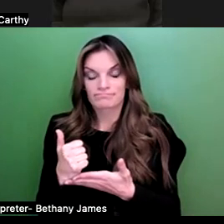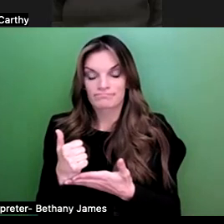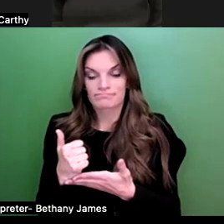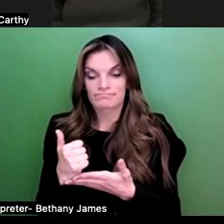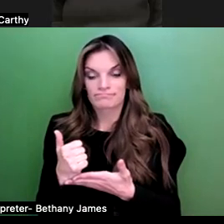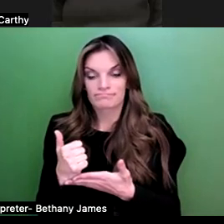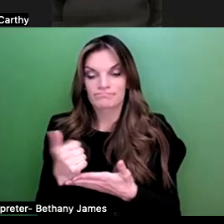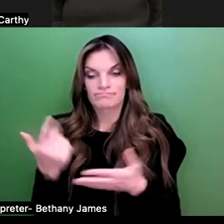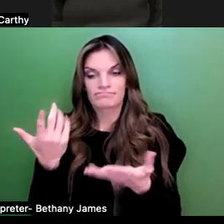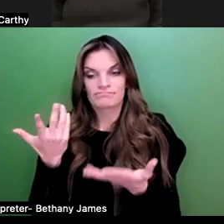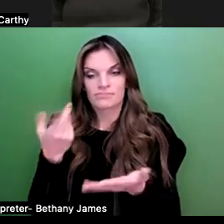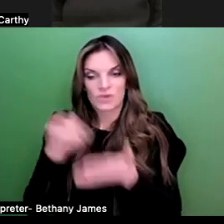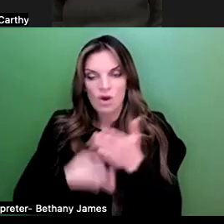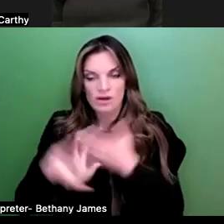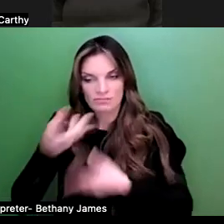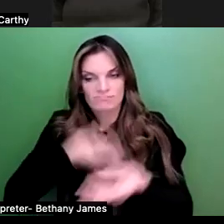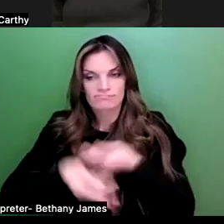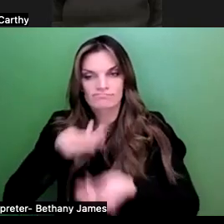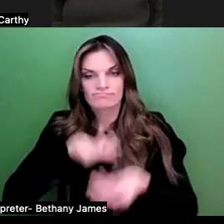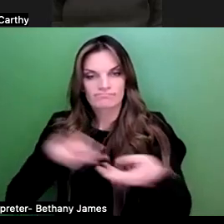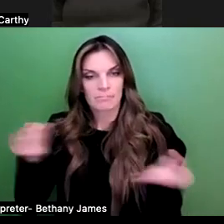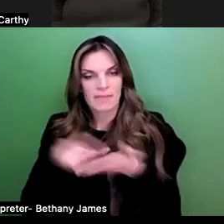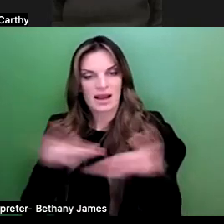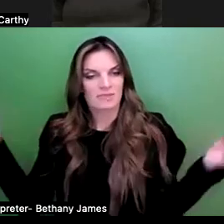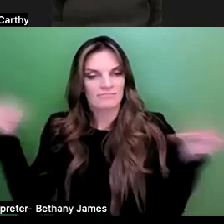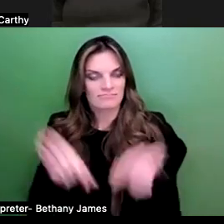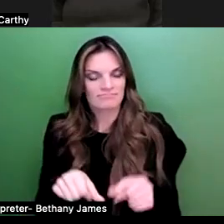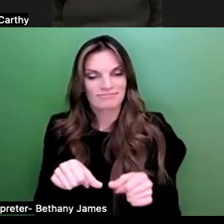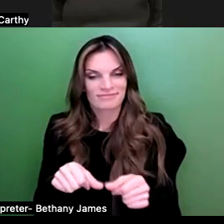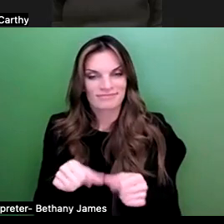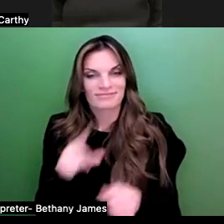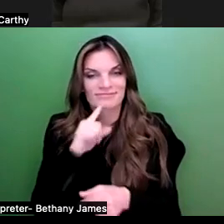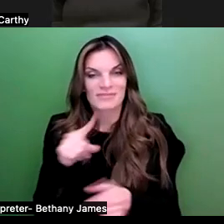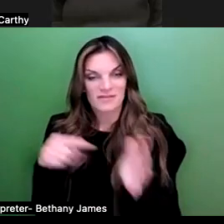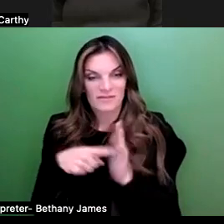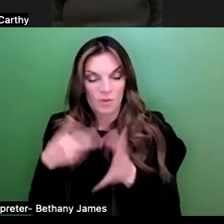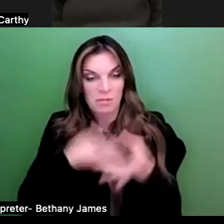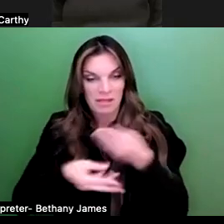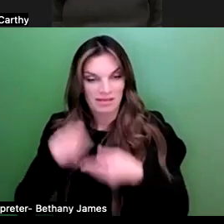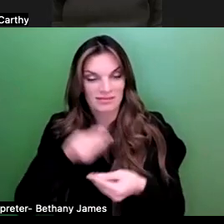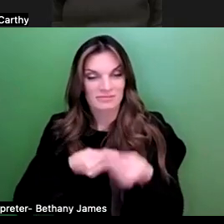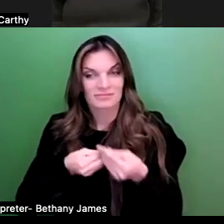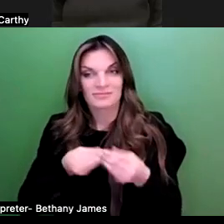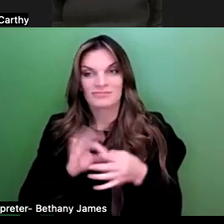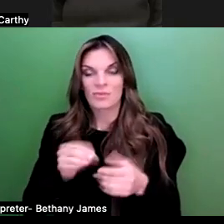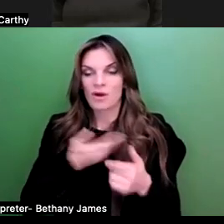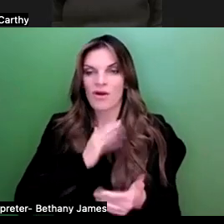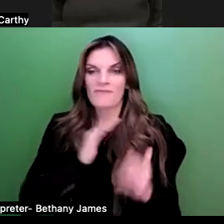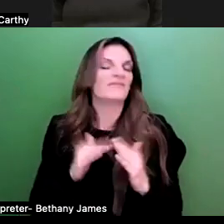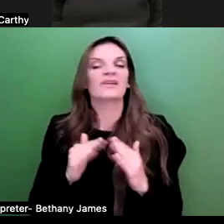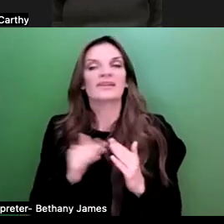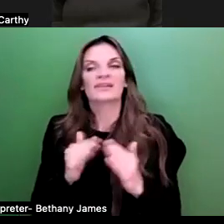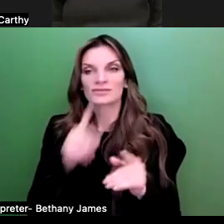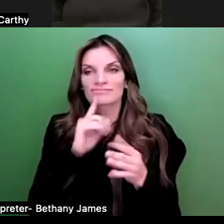pool the resources and help each other. So really, affordability in our village goes to all